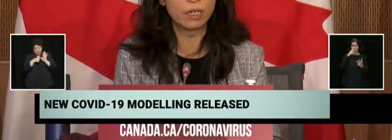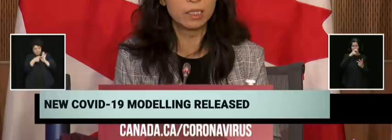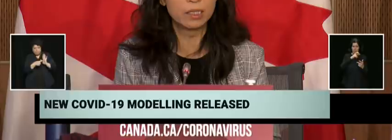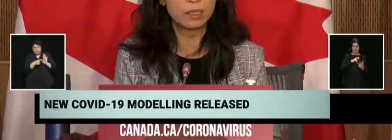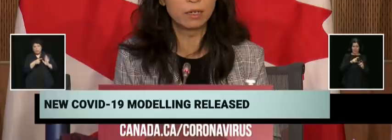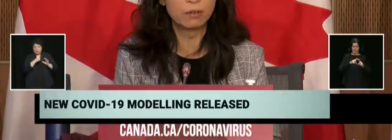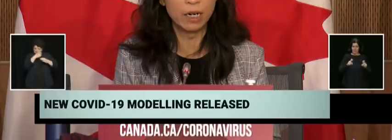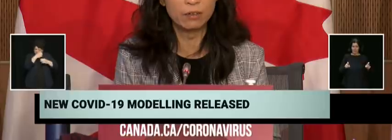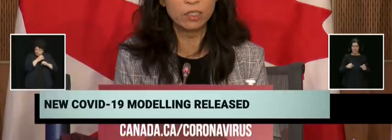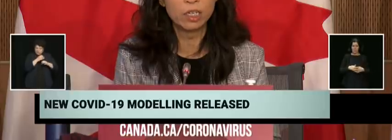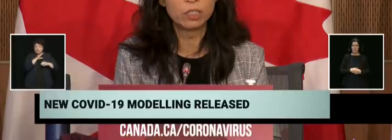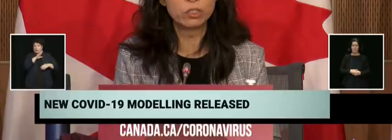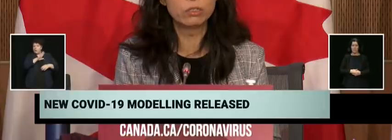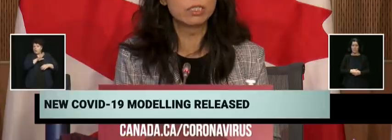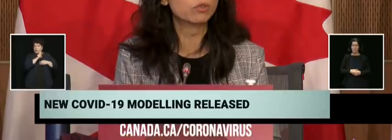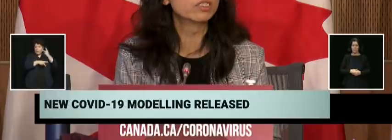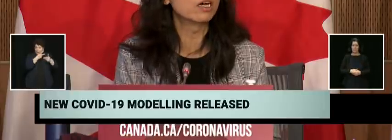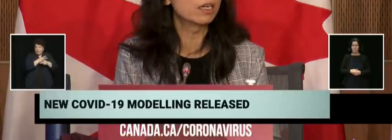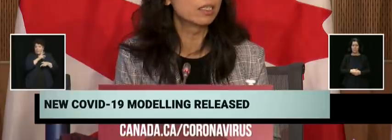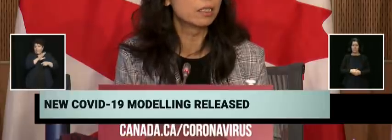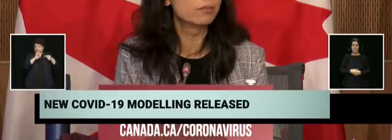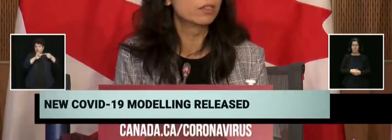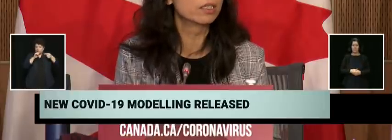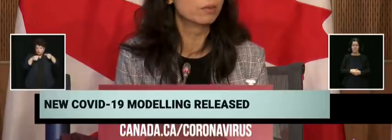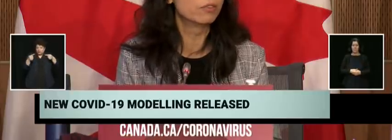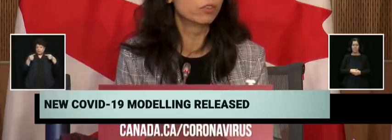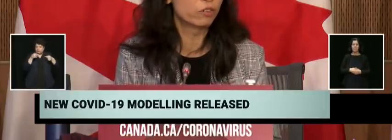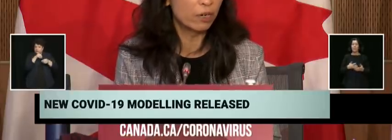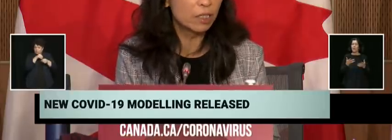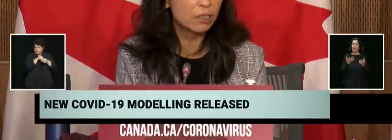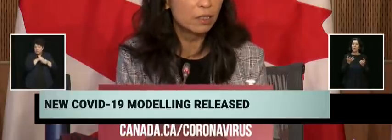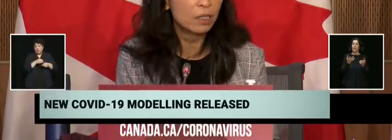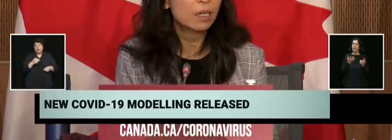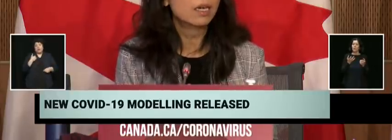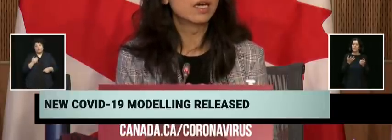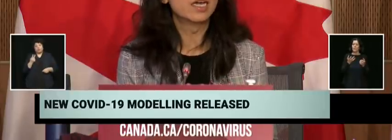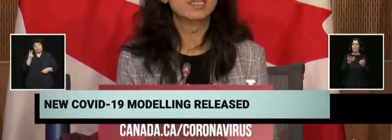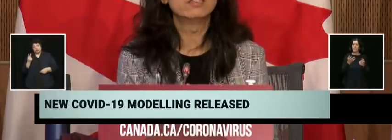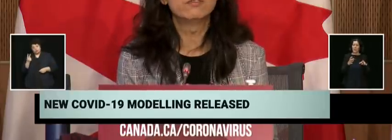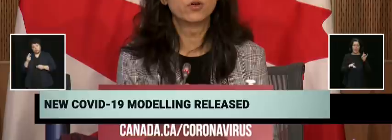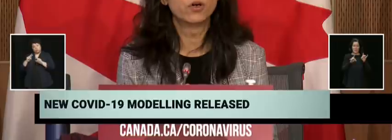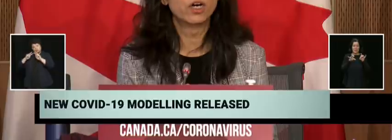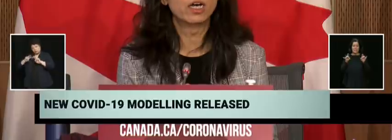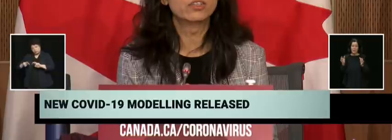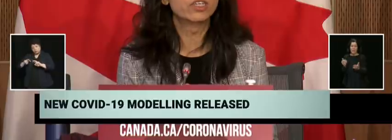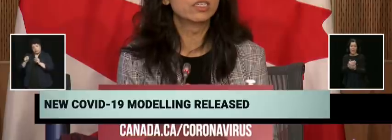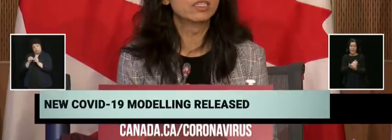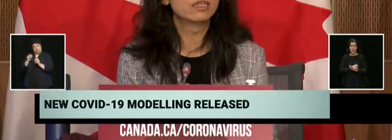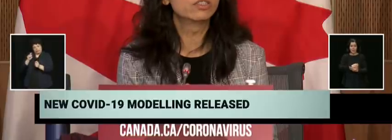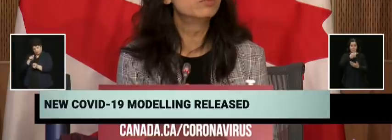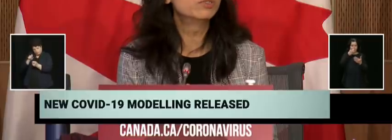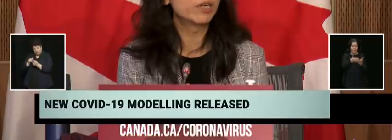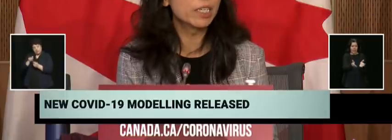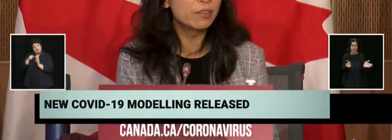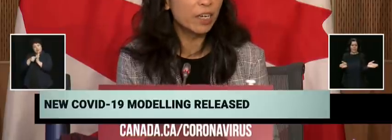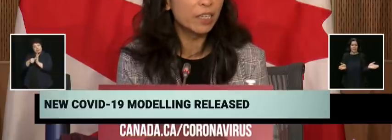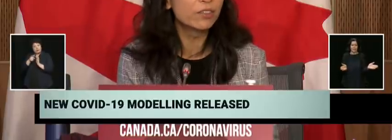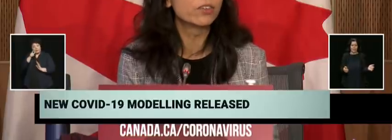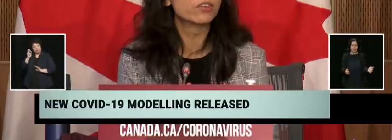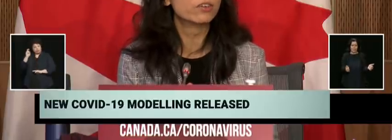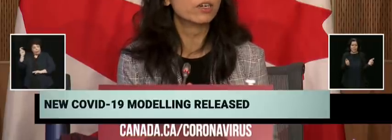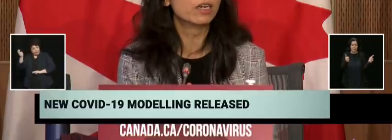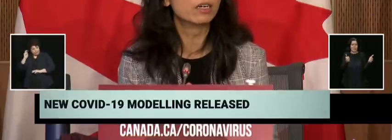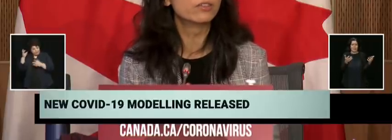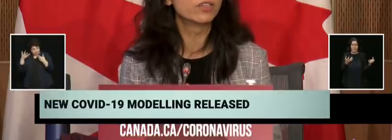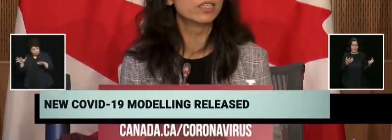of the viruses around. Two is more targeted, for example, for travelers and for certain super spreading